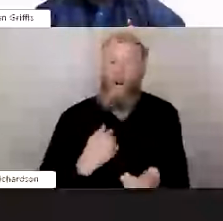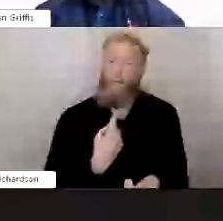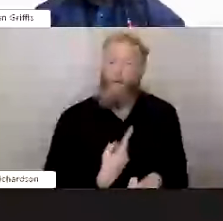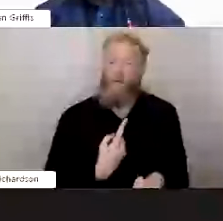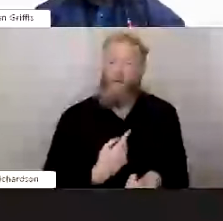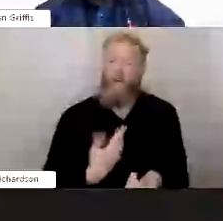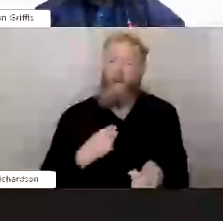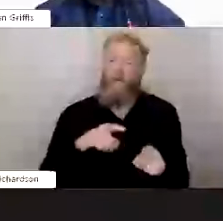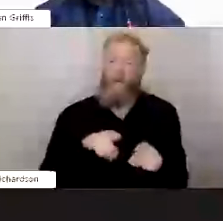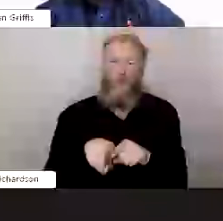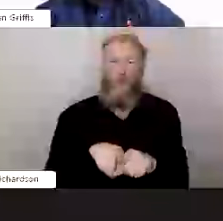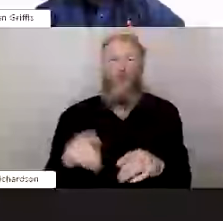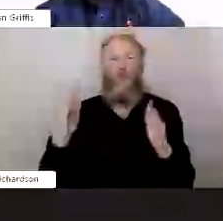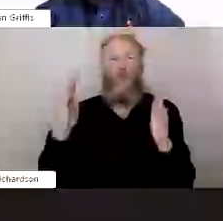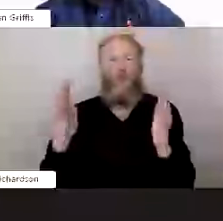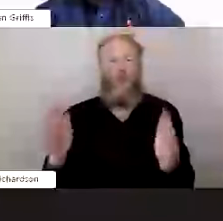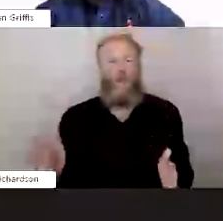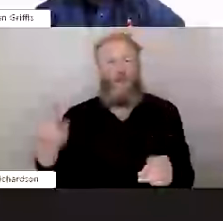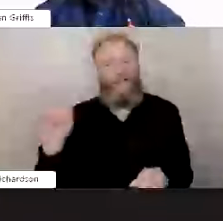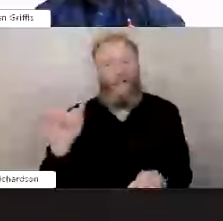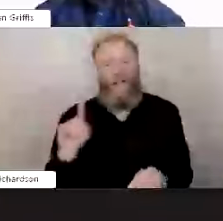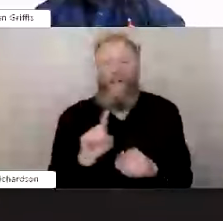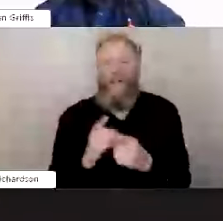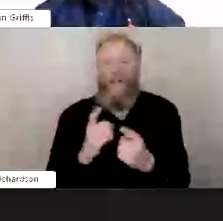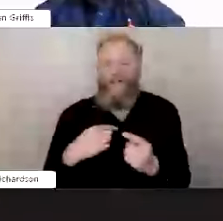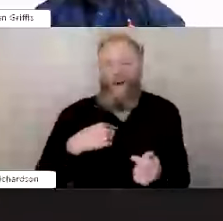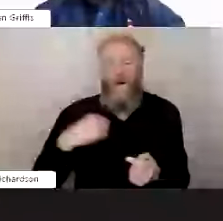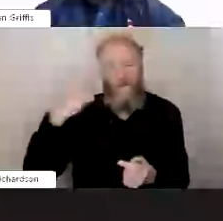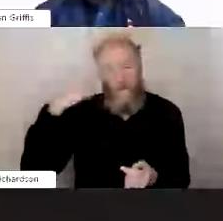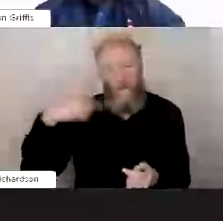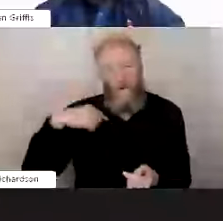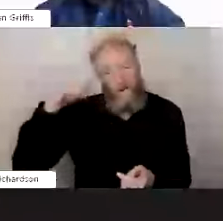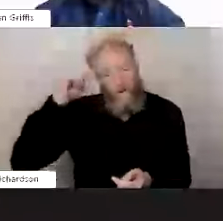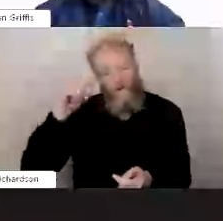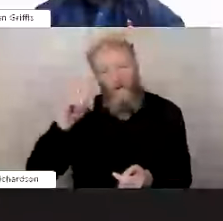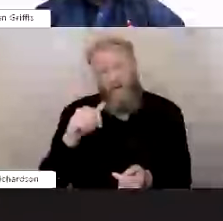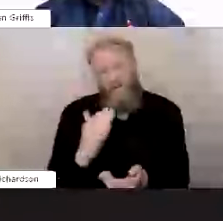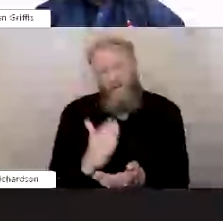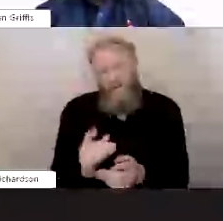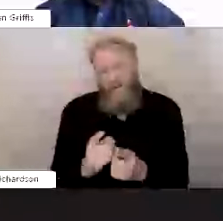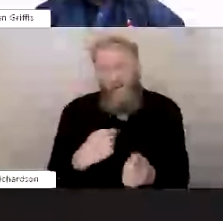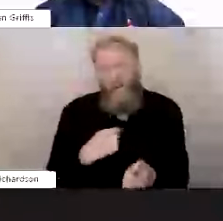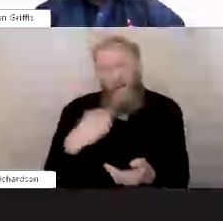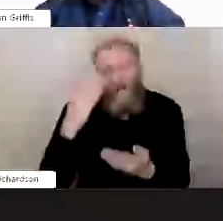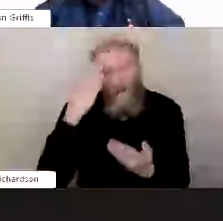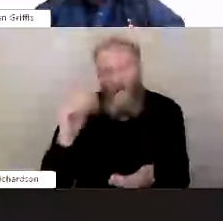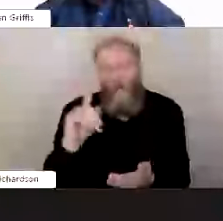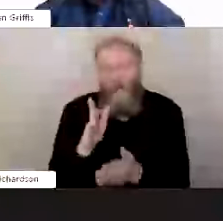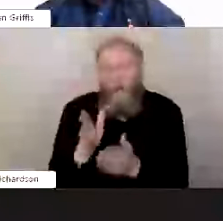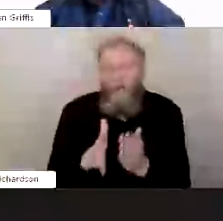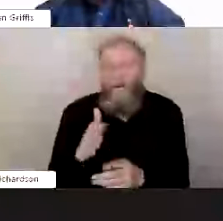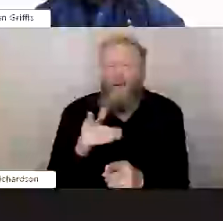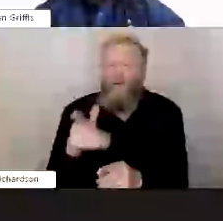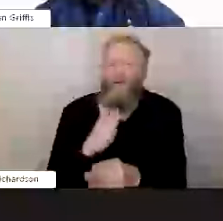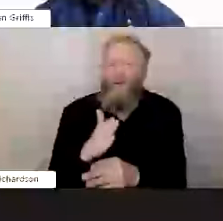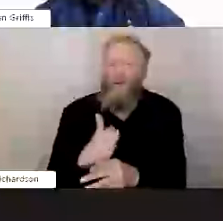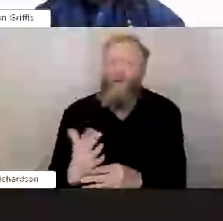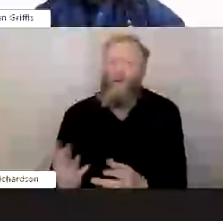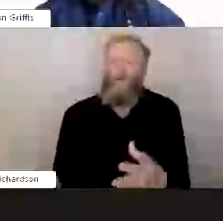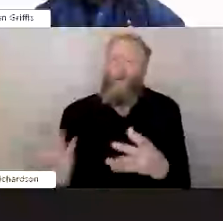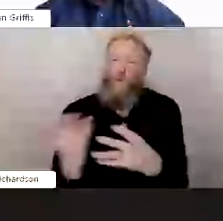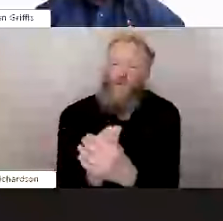much today about things I thought I knew, but actually, no, I don't know, and what it actually means to work alongside